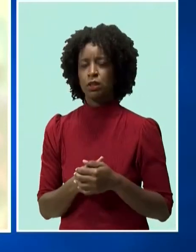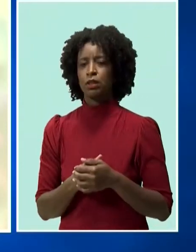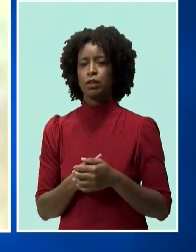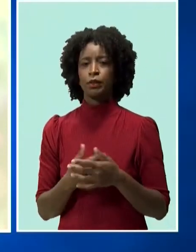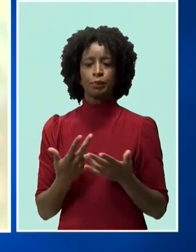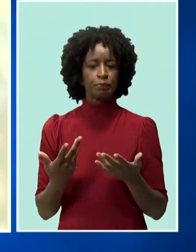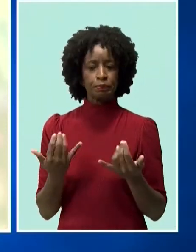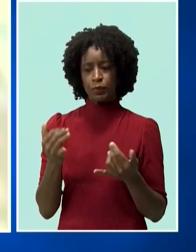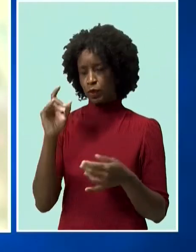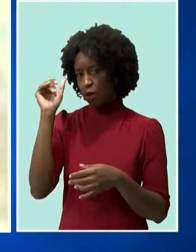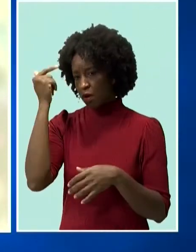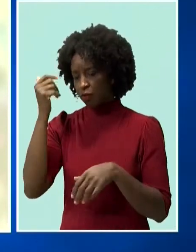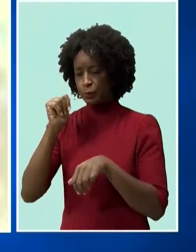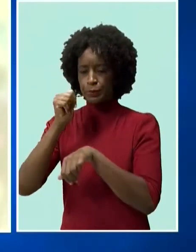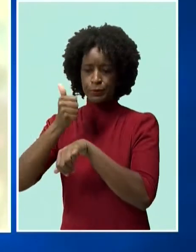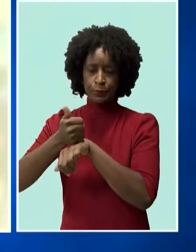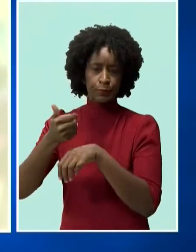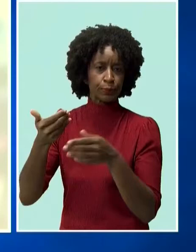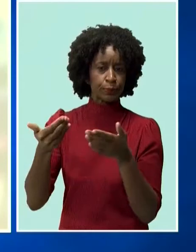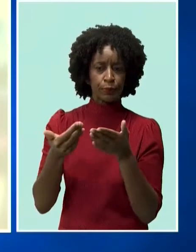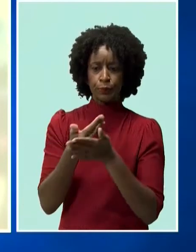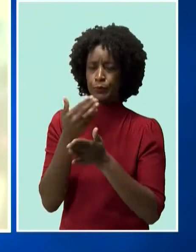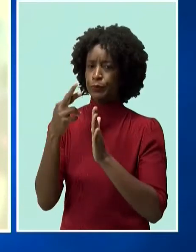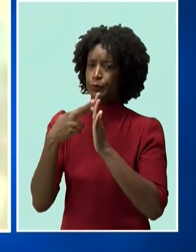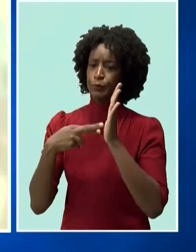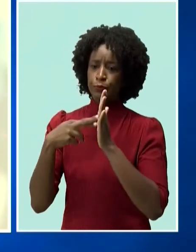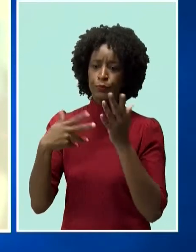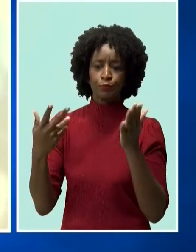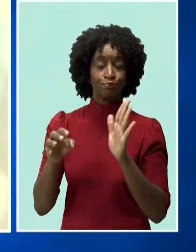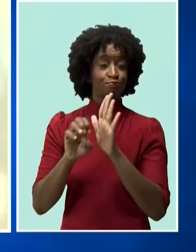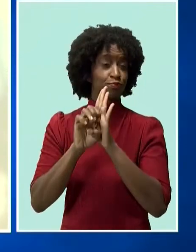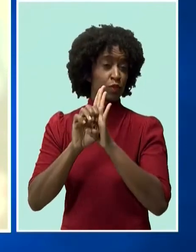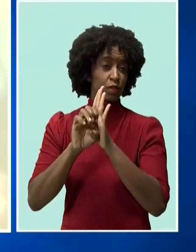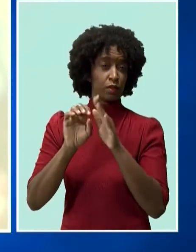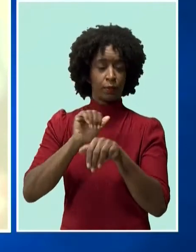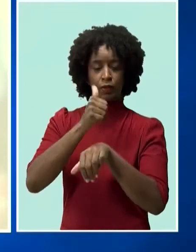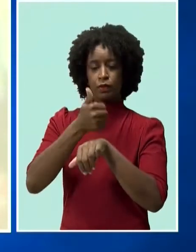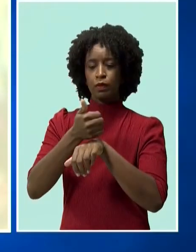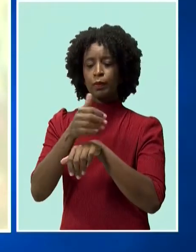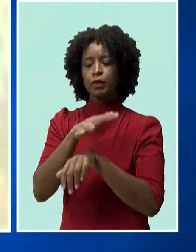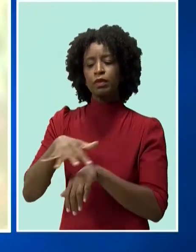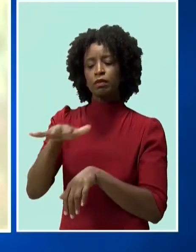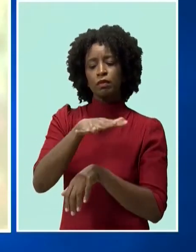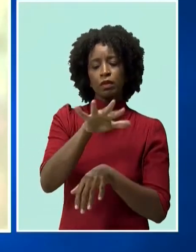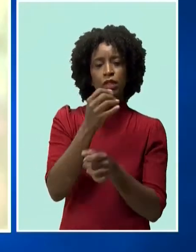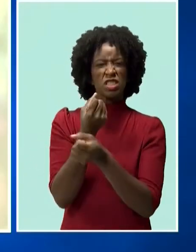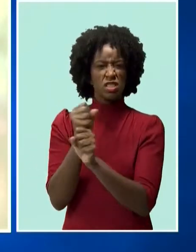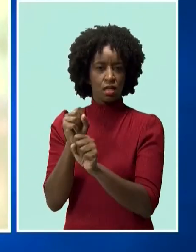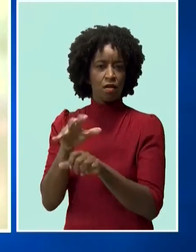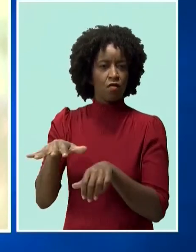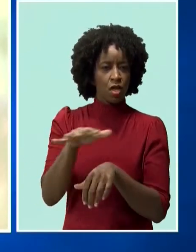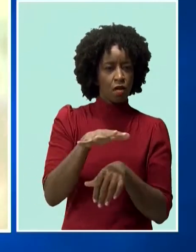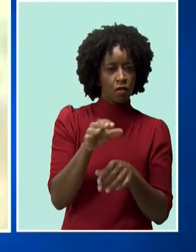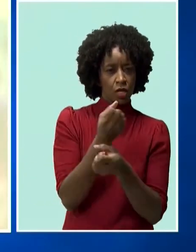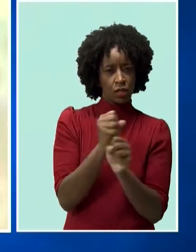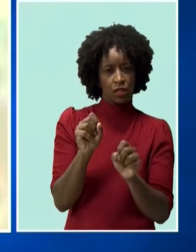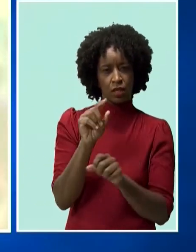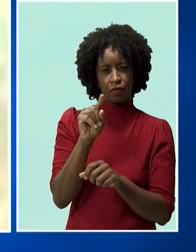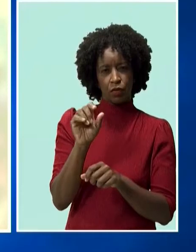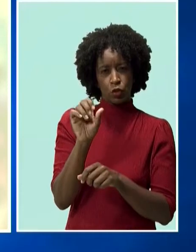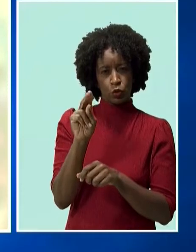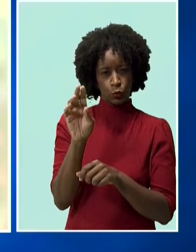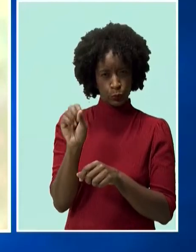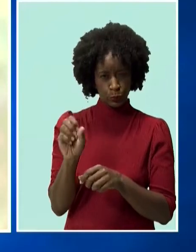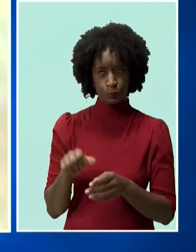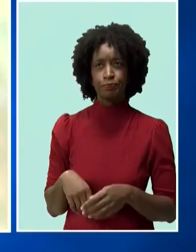being taken, like the implementation of safe zones. All right, let's look now at the case numbers. To date, we have recorded